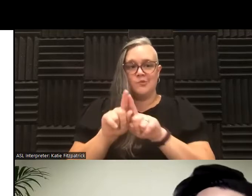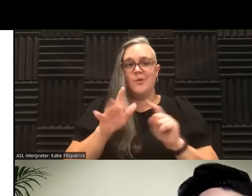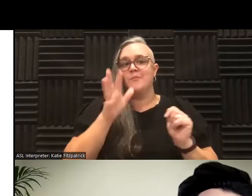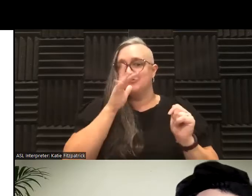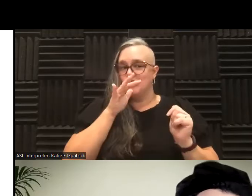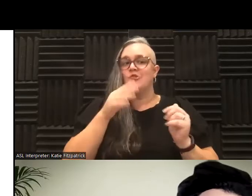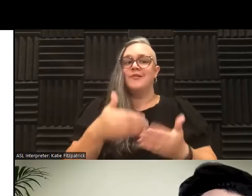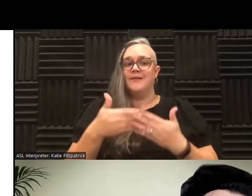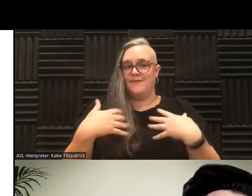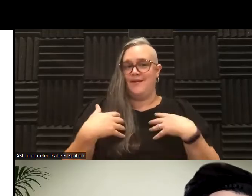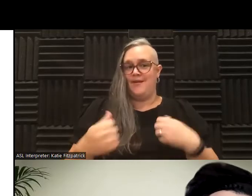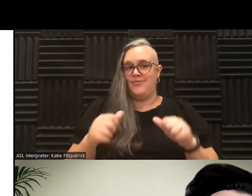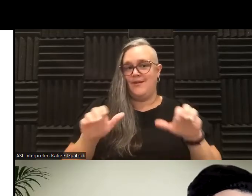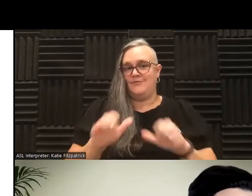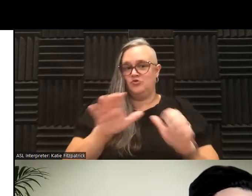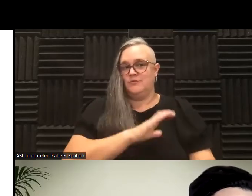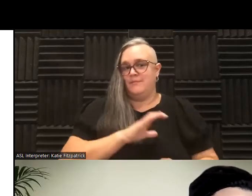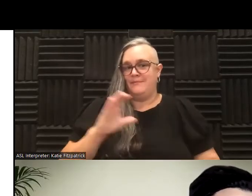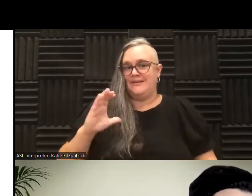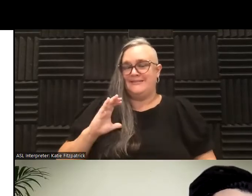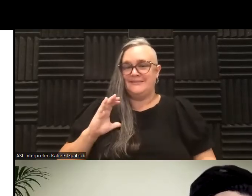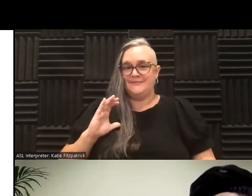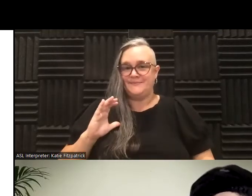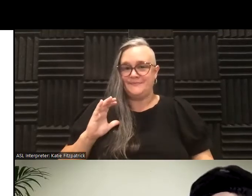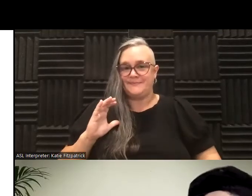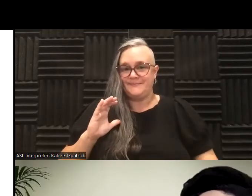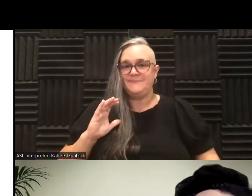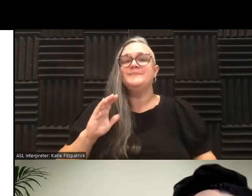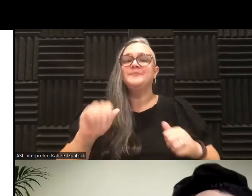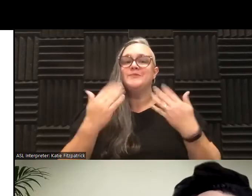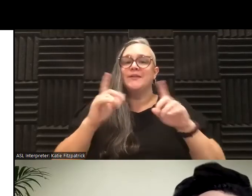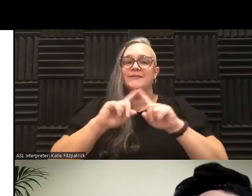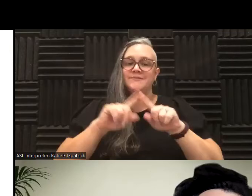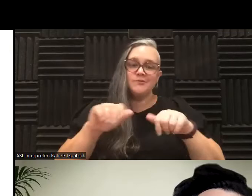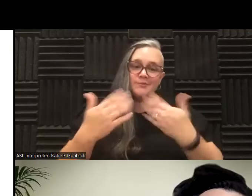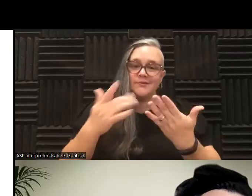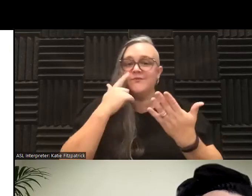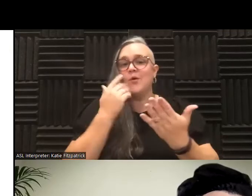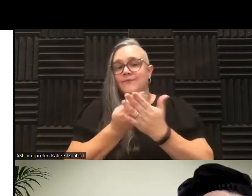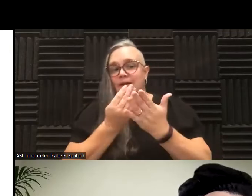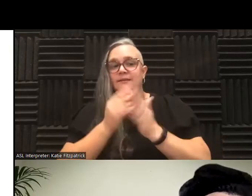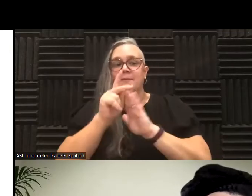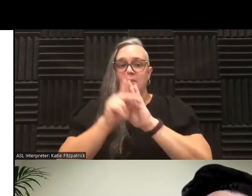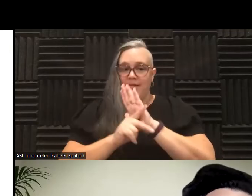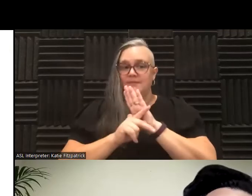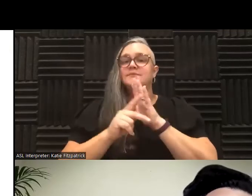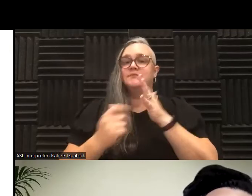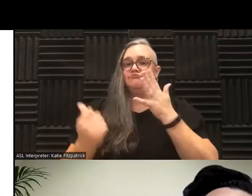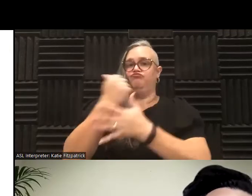Action Committees. And so these committees work to provide recommendations around funding and policy